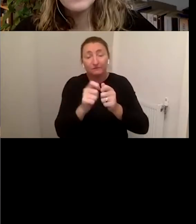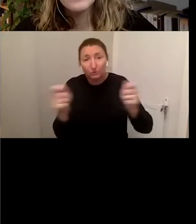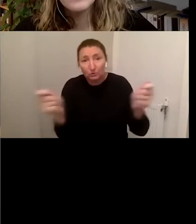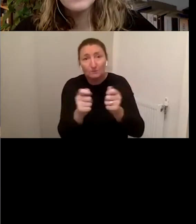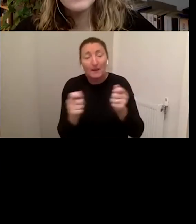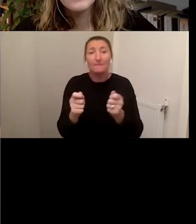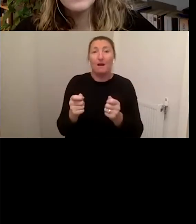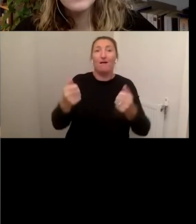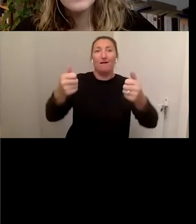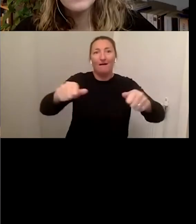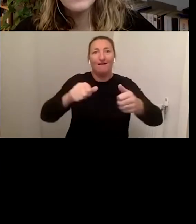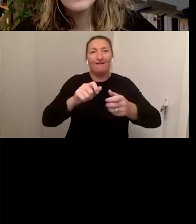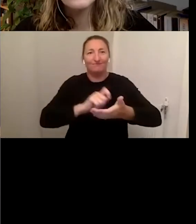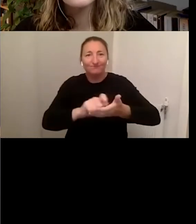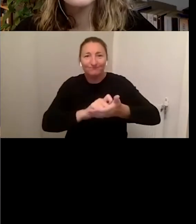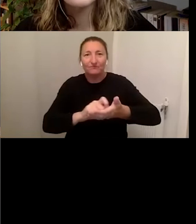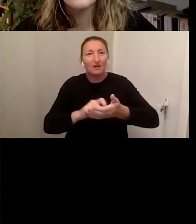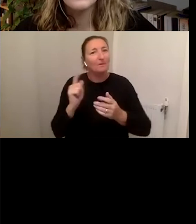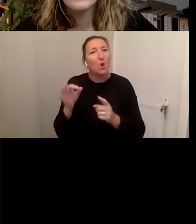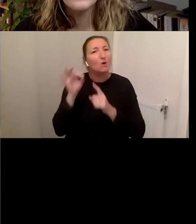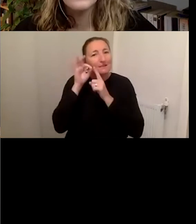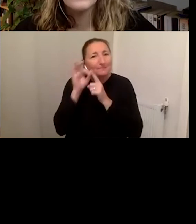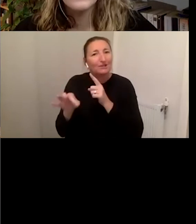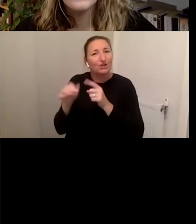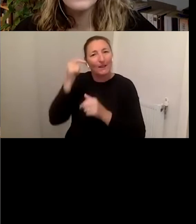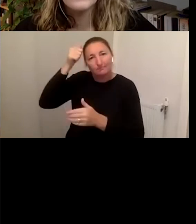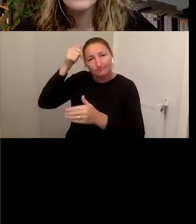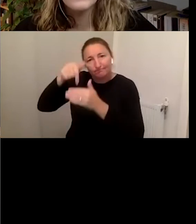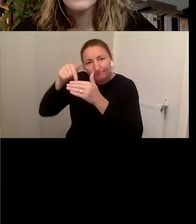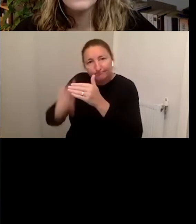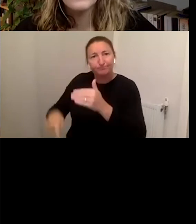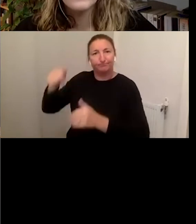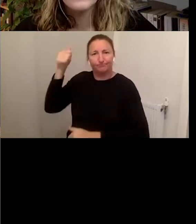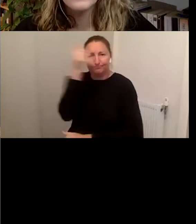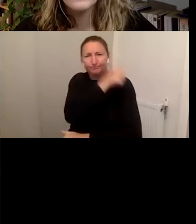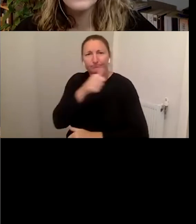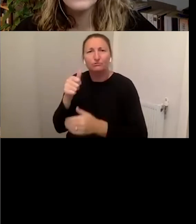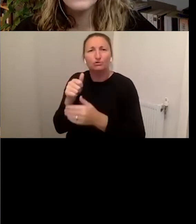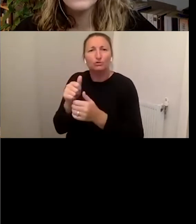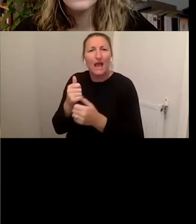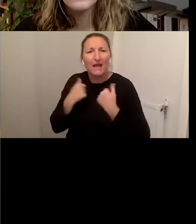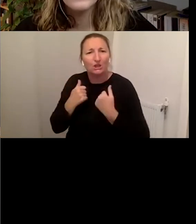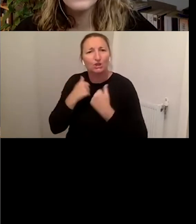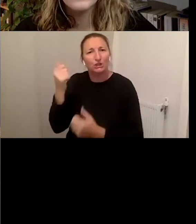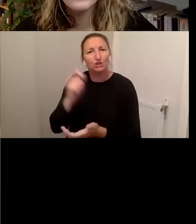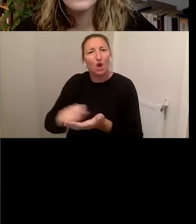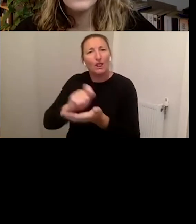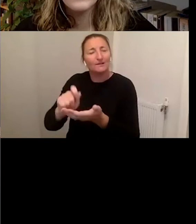been a specialist energy journalist. It's always been quite random. On occasions, we've been told, for instance, by